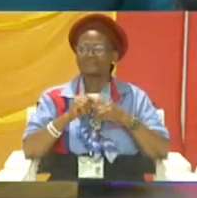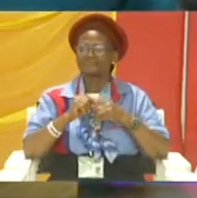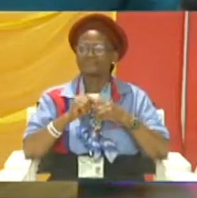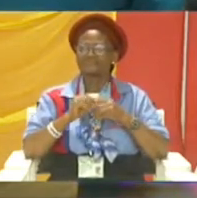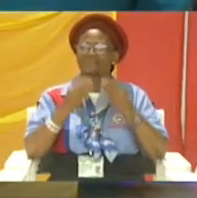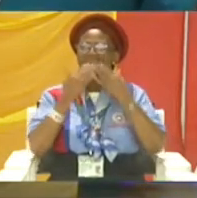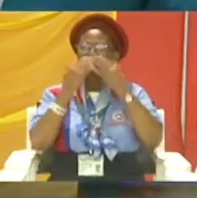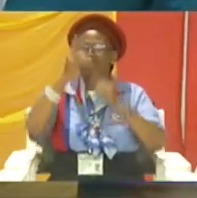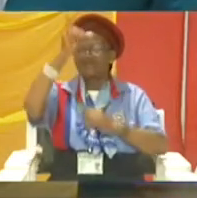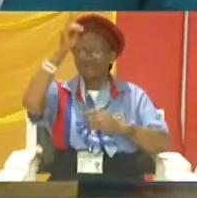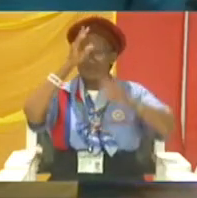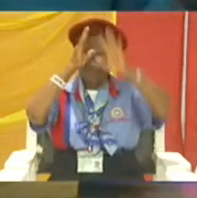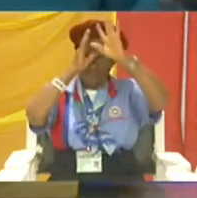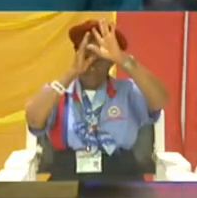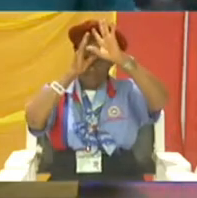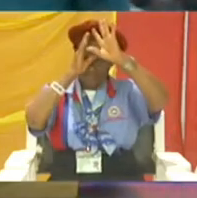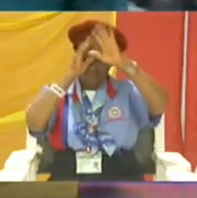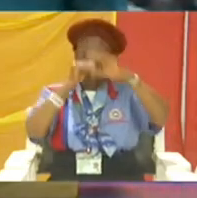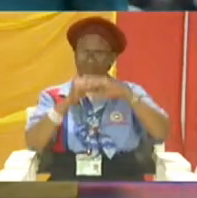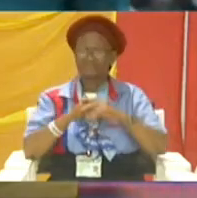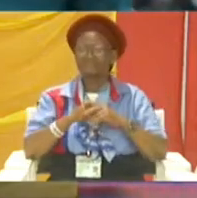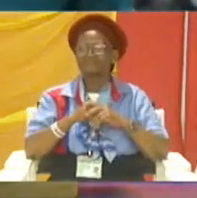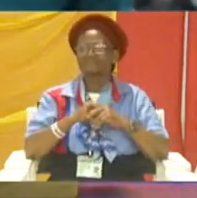Thank you, Father. Baba Isheun.